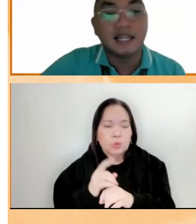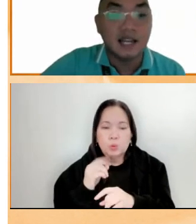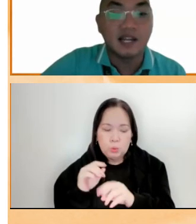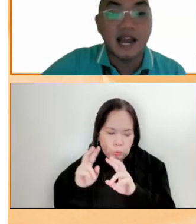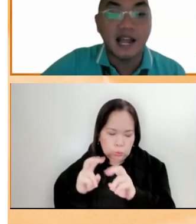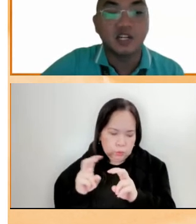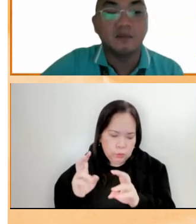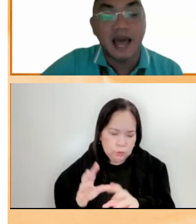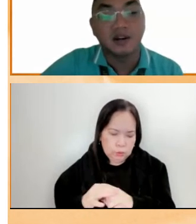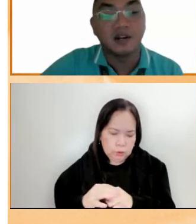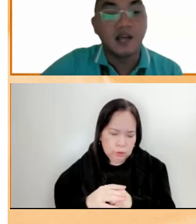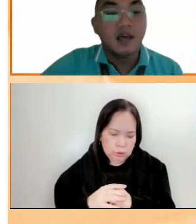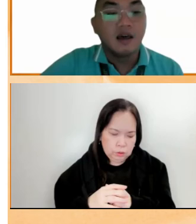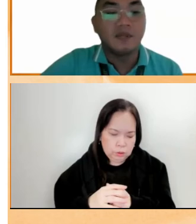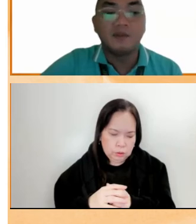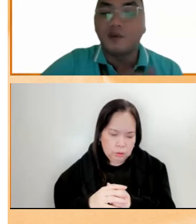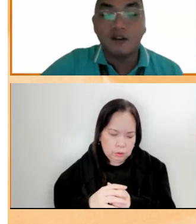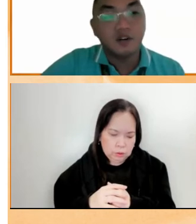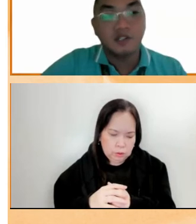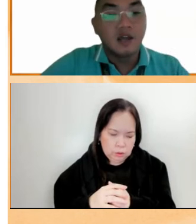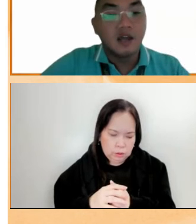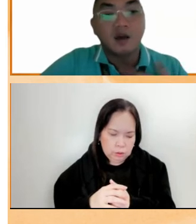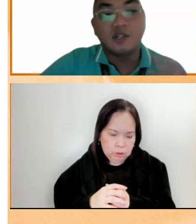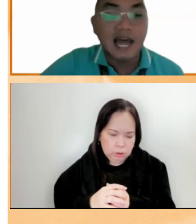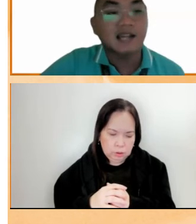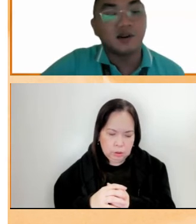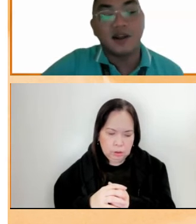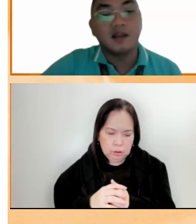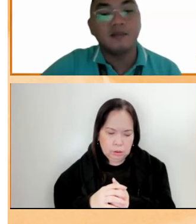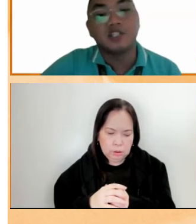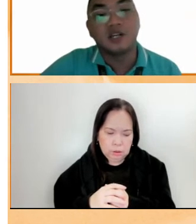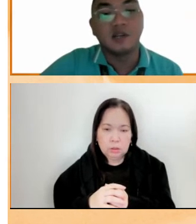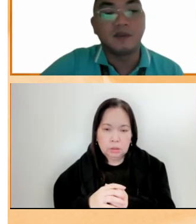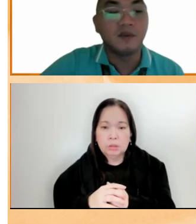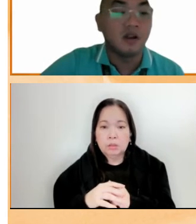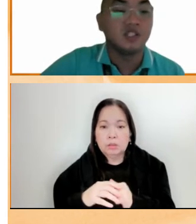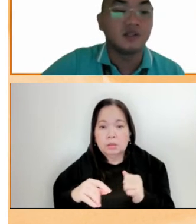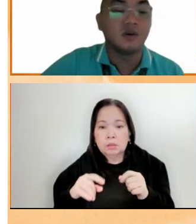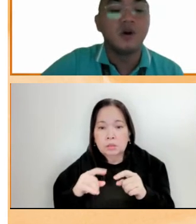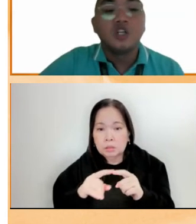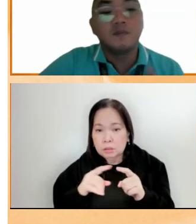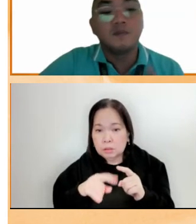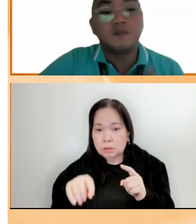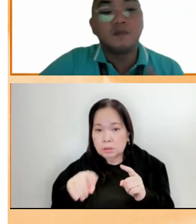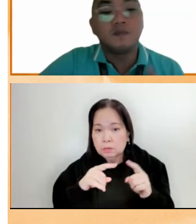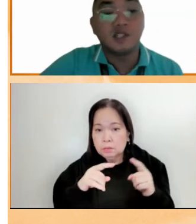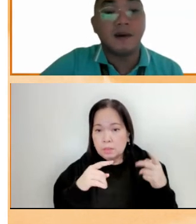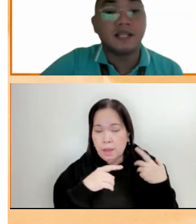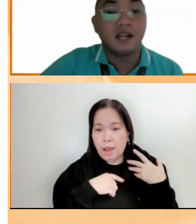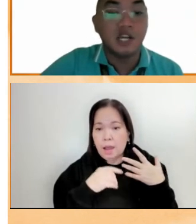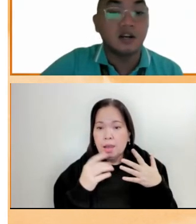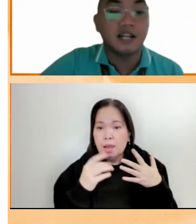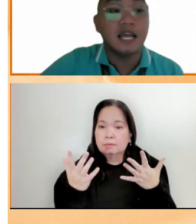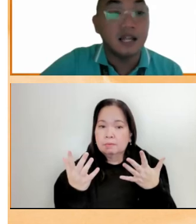systems analysts, national planners, demographers, our stats, our academicians, epidemiologists, should be engaged to